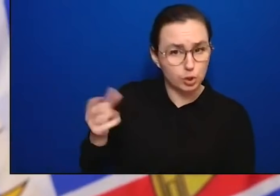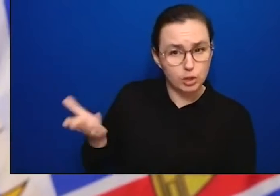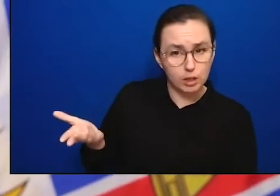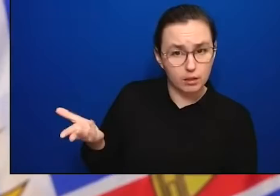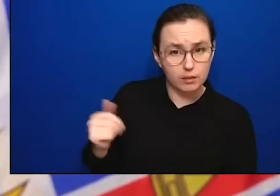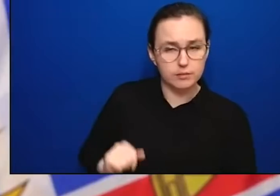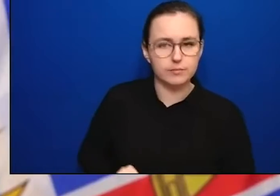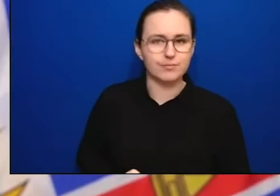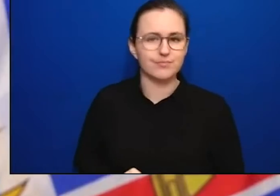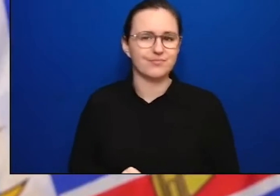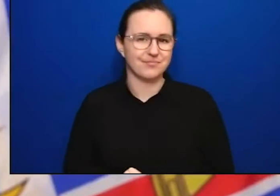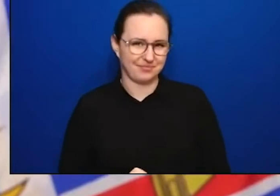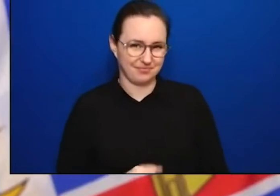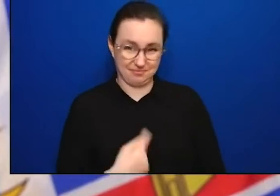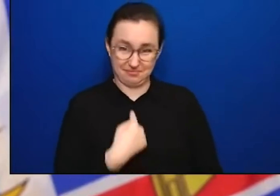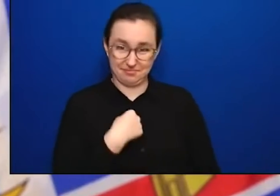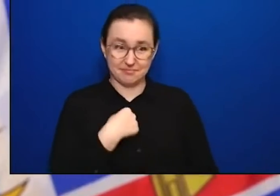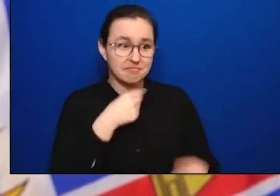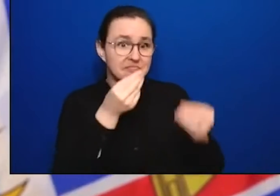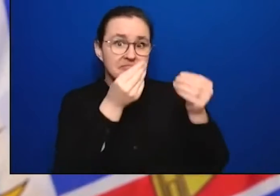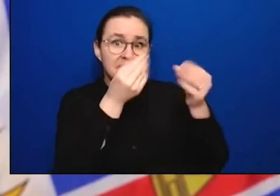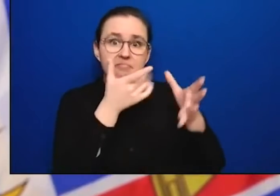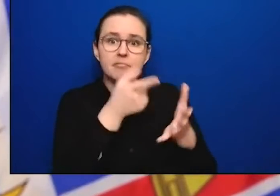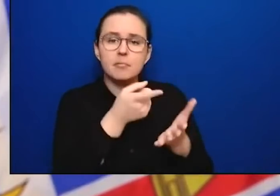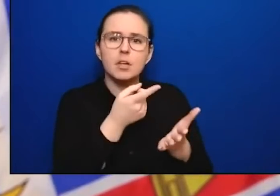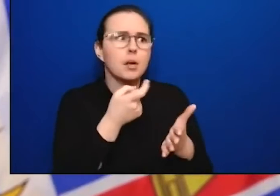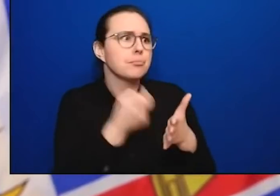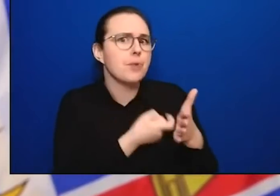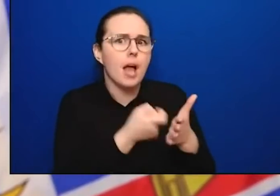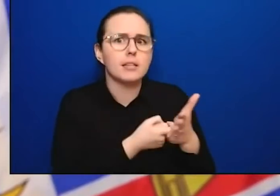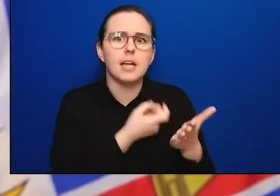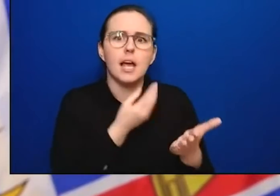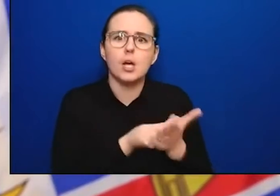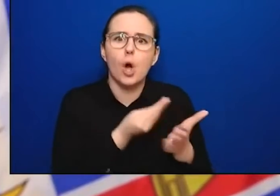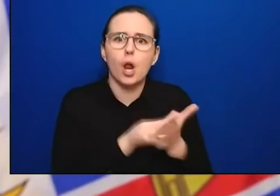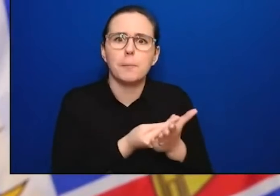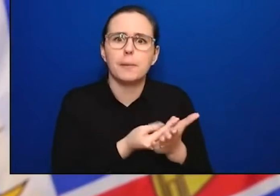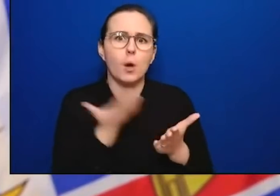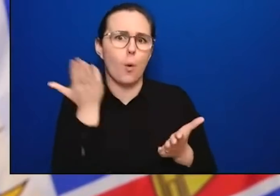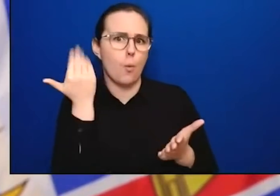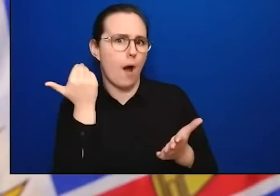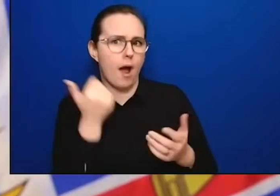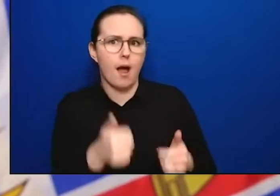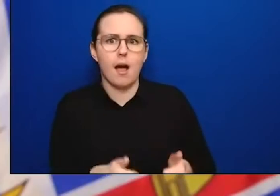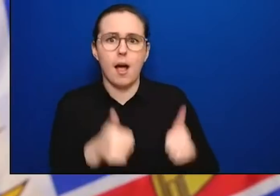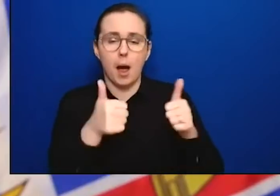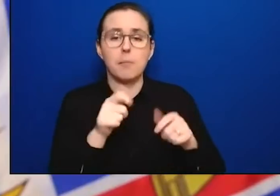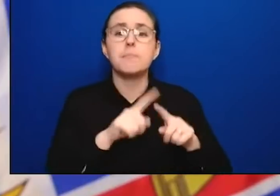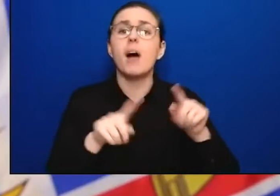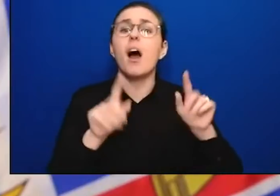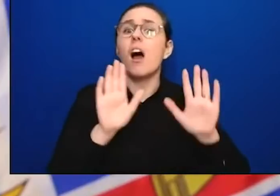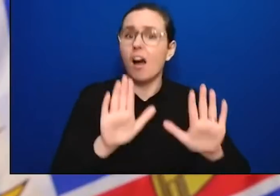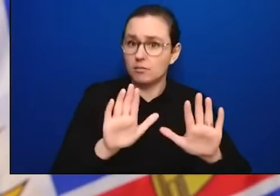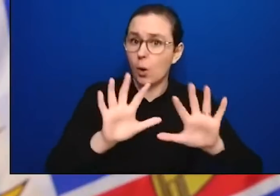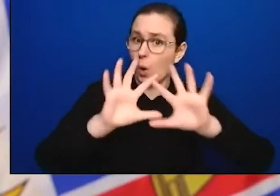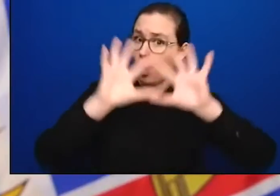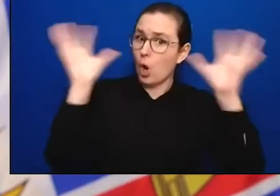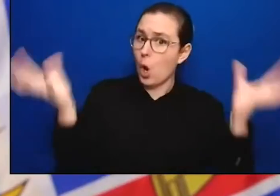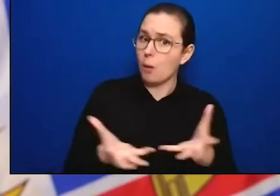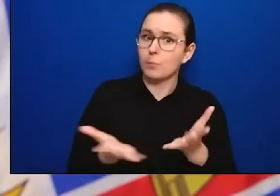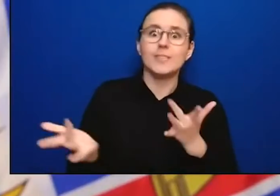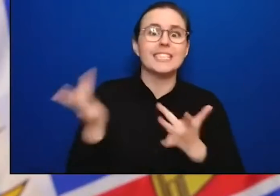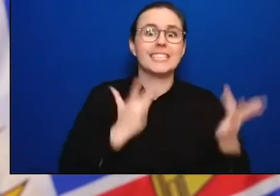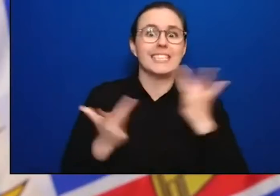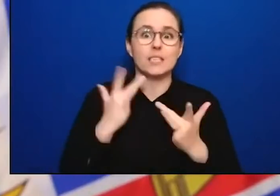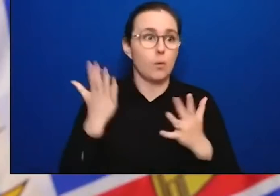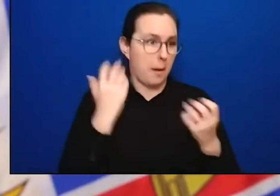pricing of rapid tests on the private market. I will tell you that there's a global shortage of rapid tests. We look to our neighbors to the south where